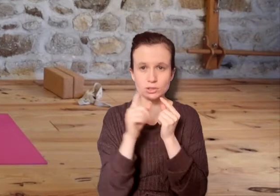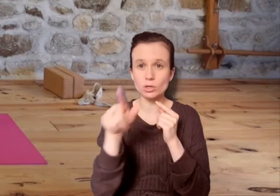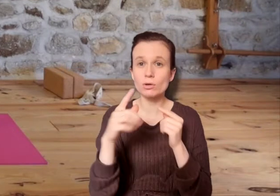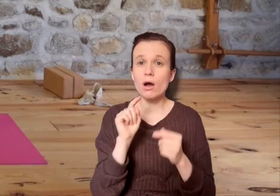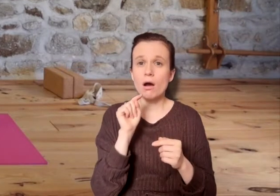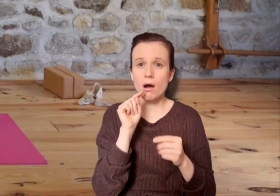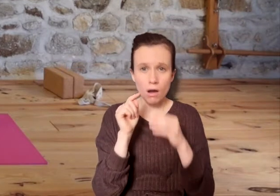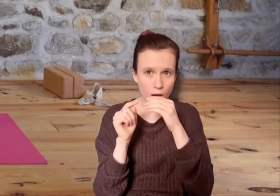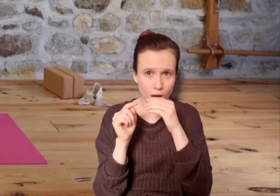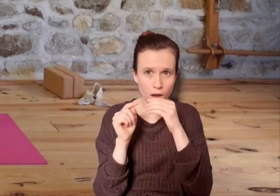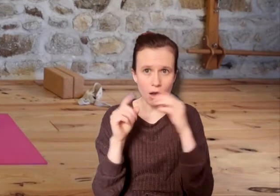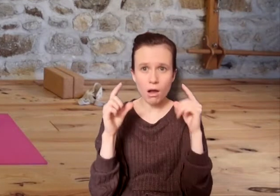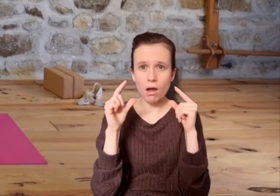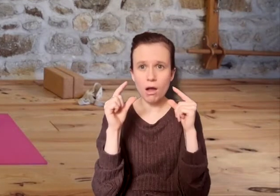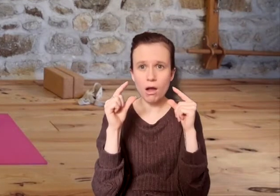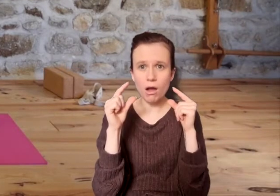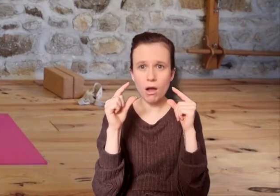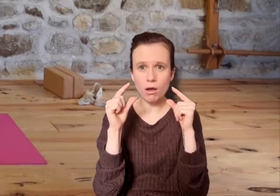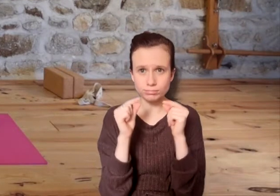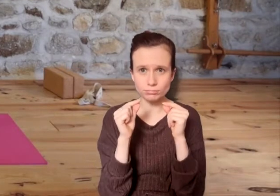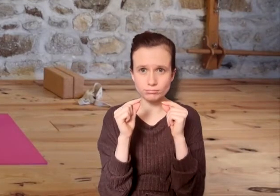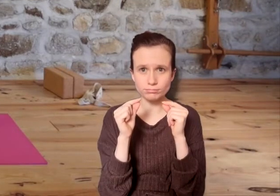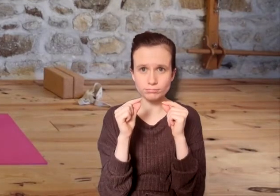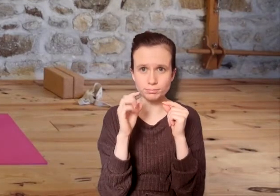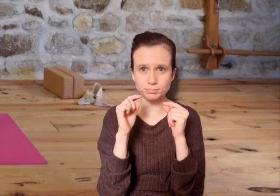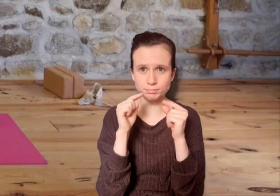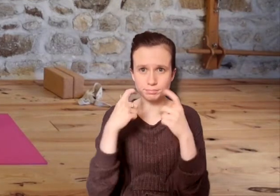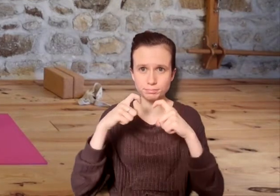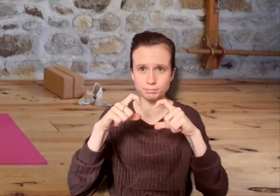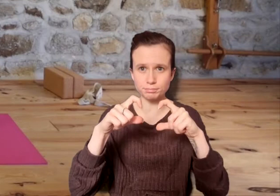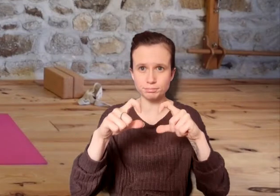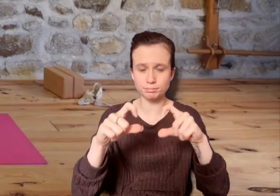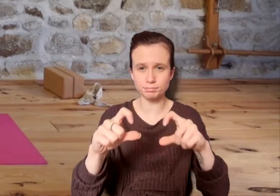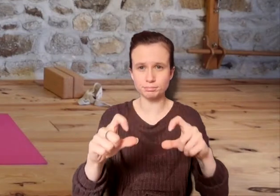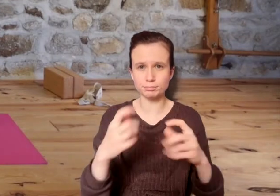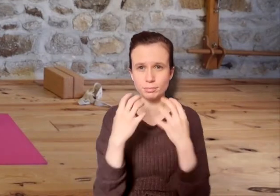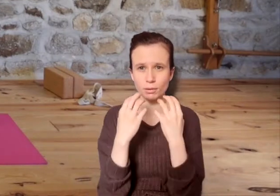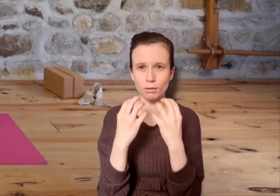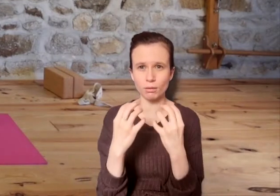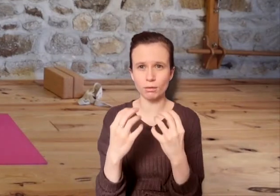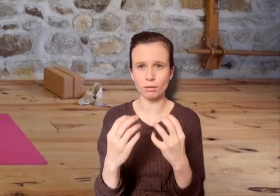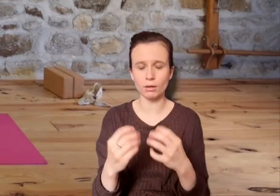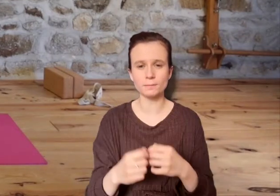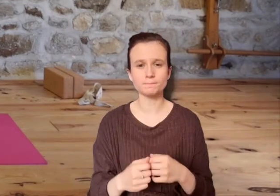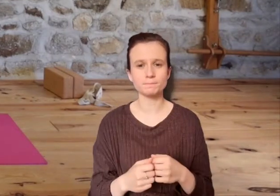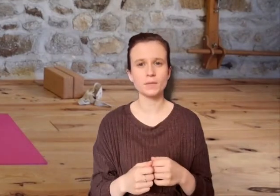mouth open, breathing on the glasses, and then close your lips at the same time. For example,